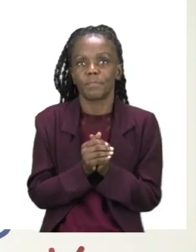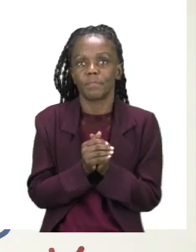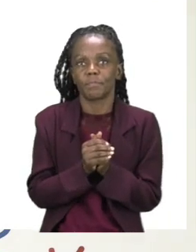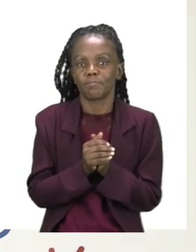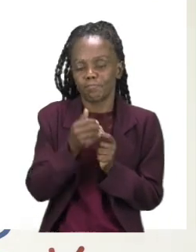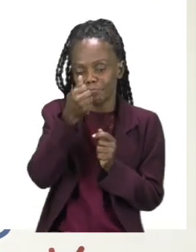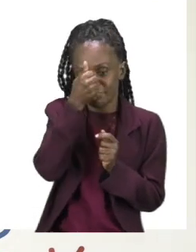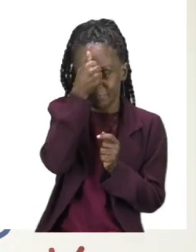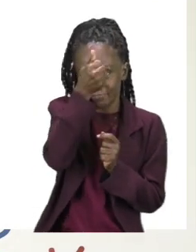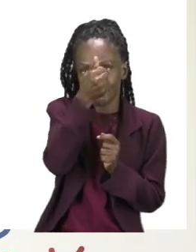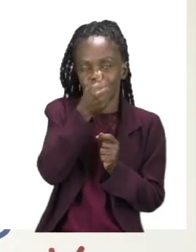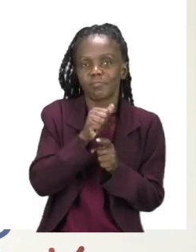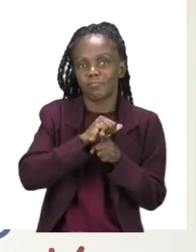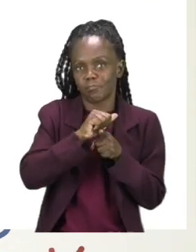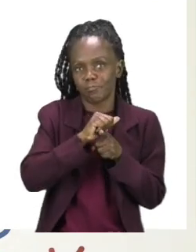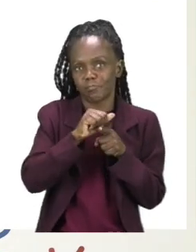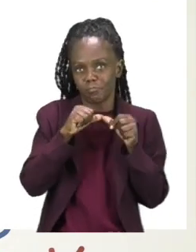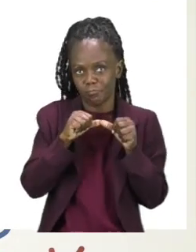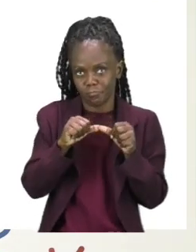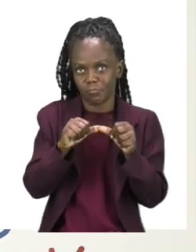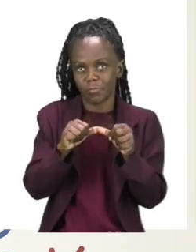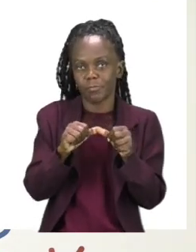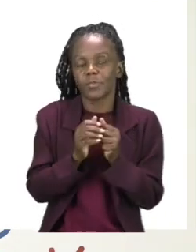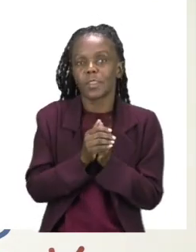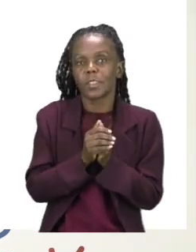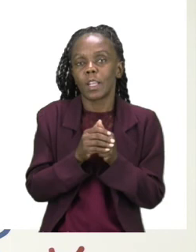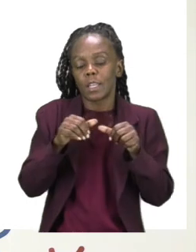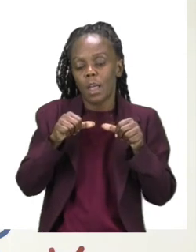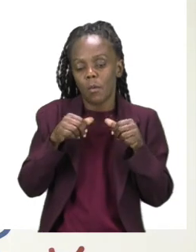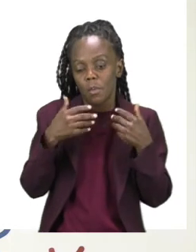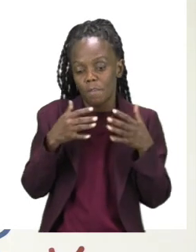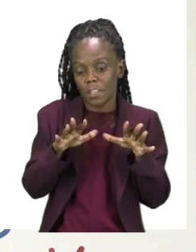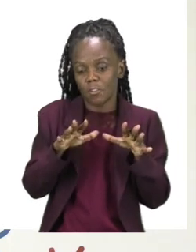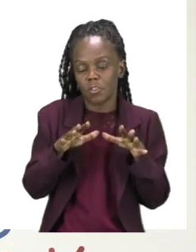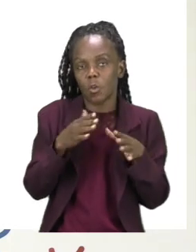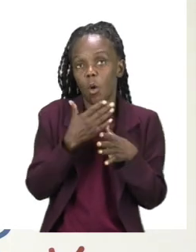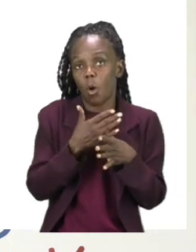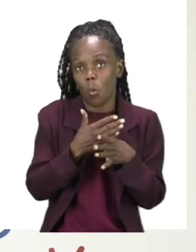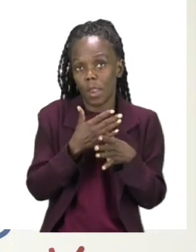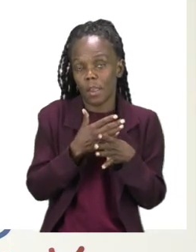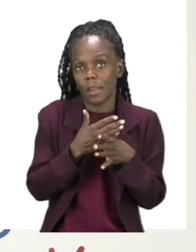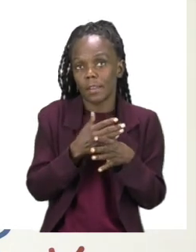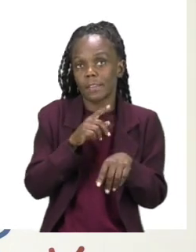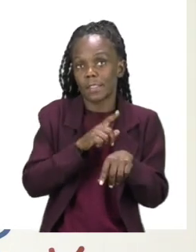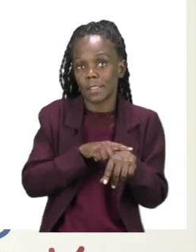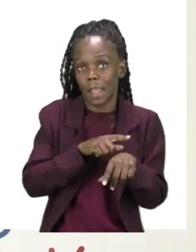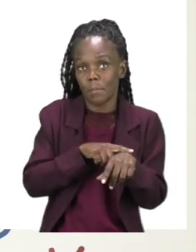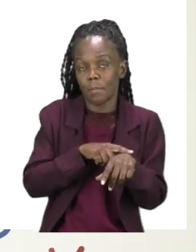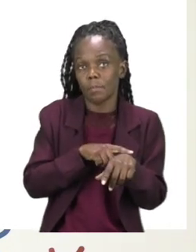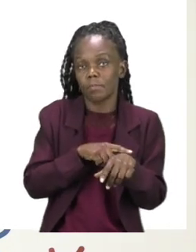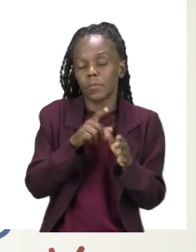clever. Now that we are done with our lesson, it is also time to sanitize. So please take